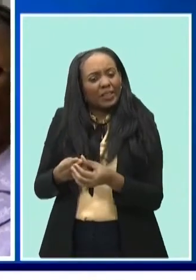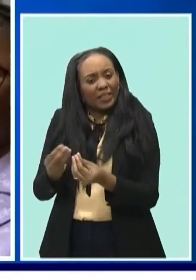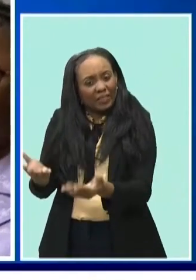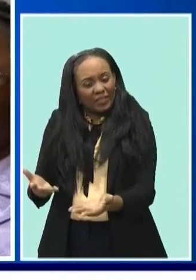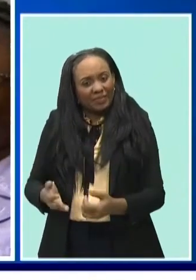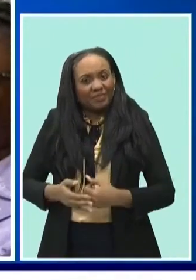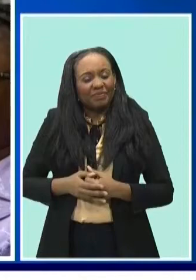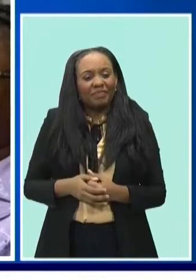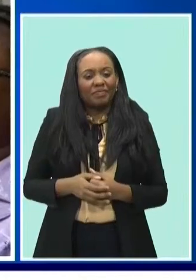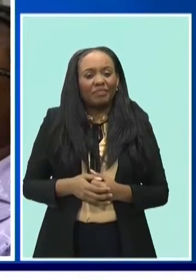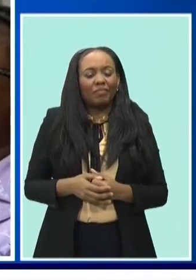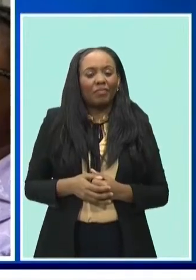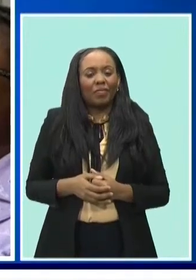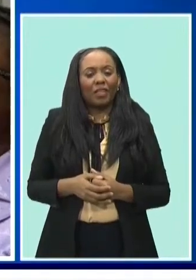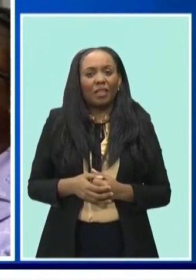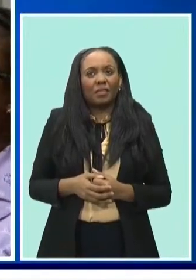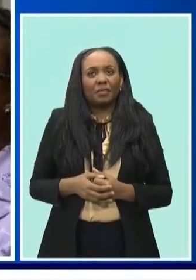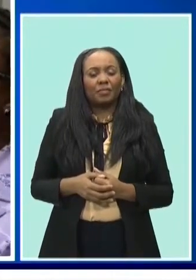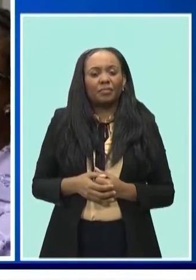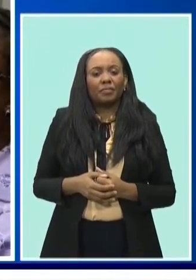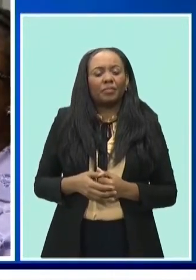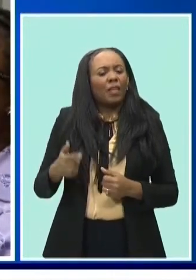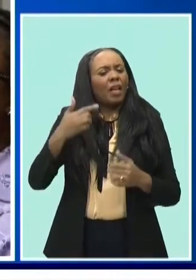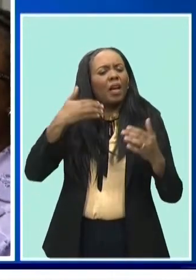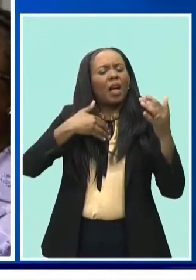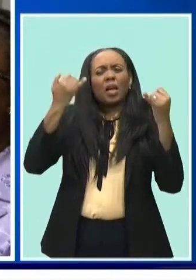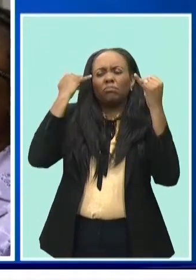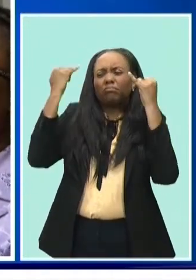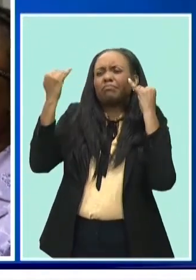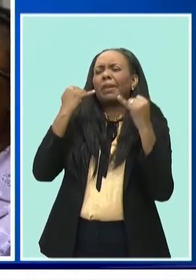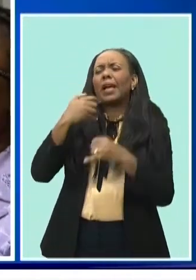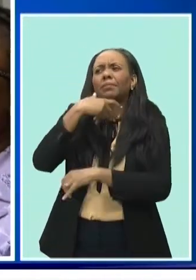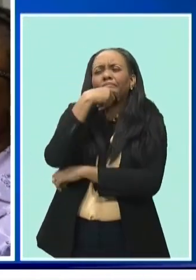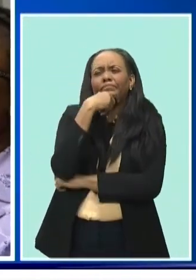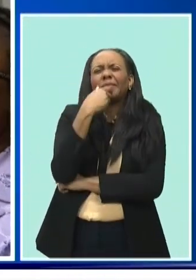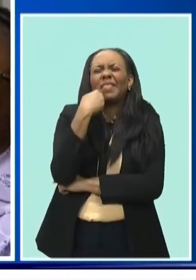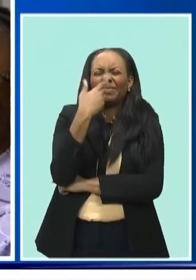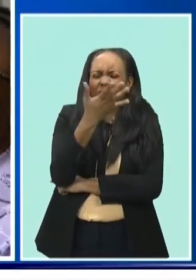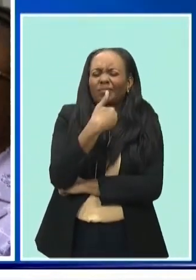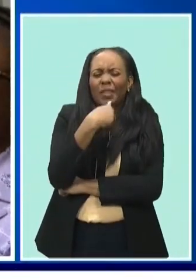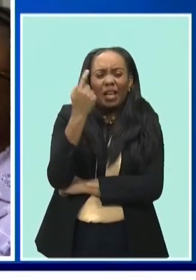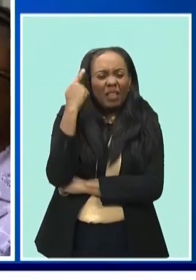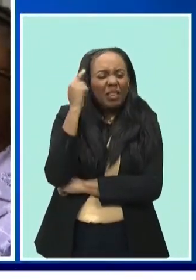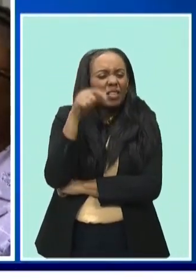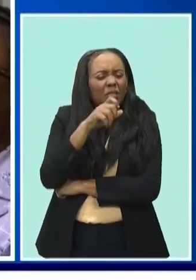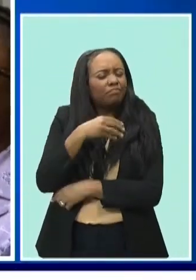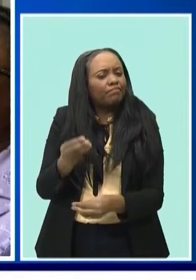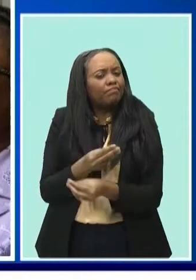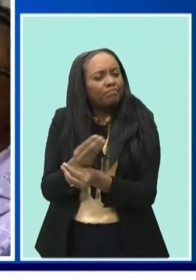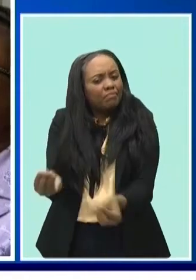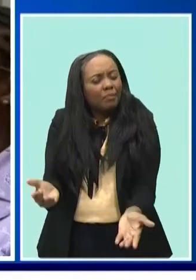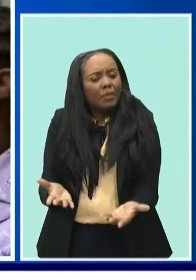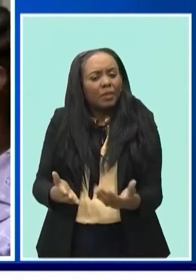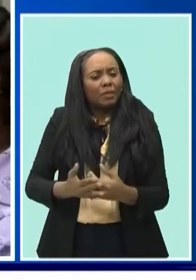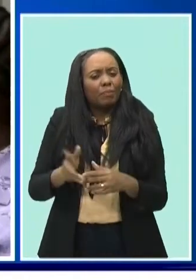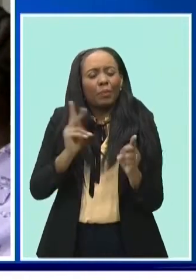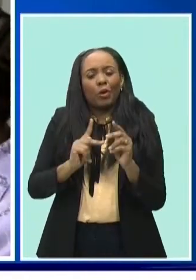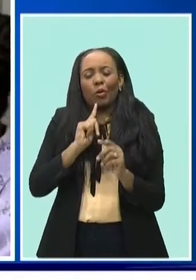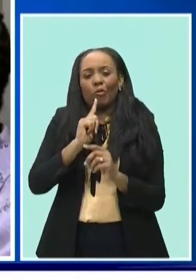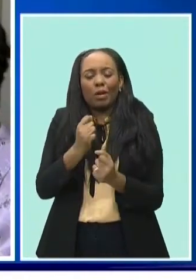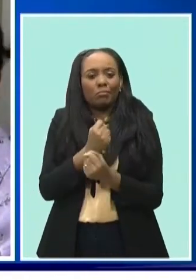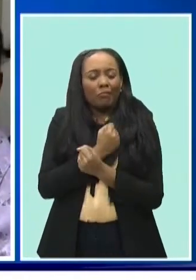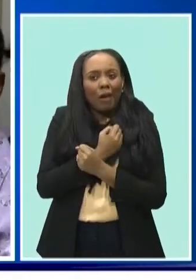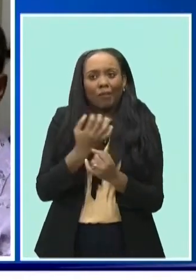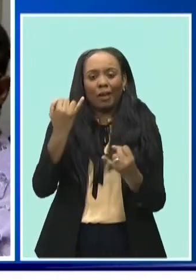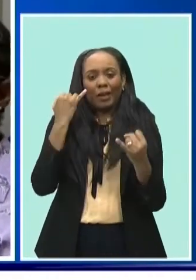work and present the idea to the rest of the workers, and everybody was loving it. So that's how